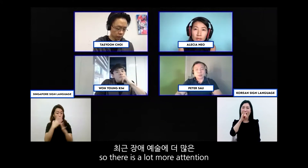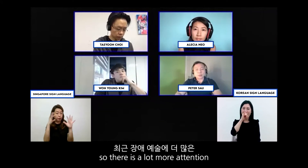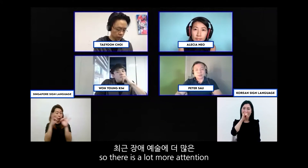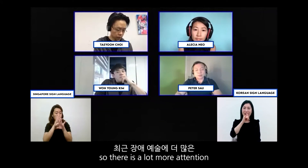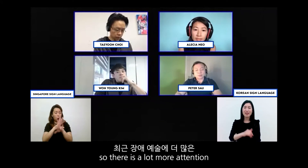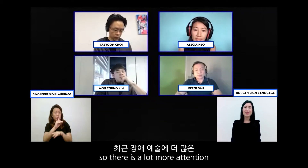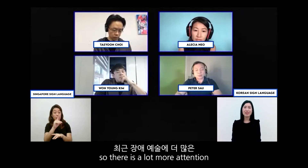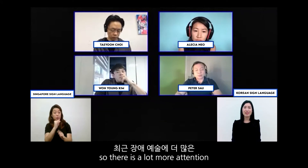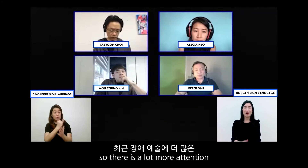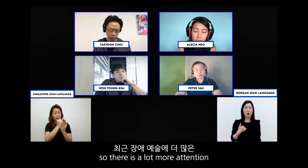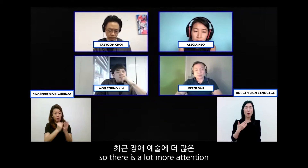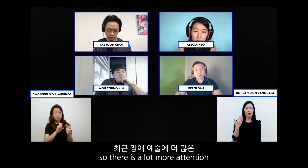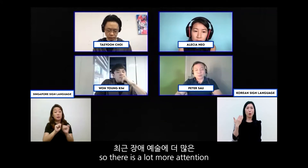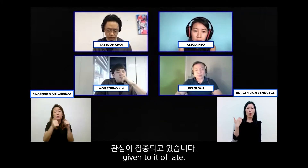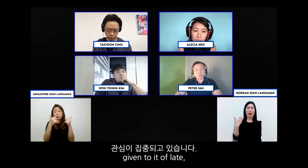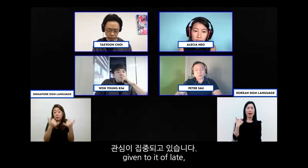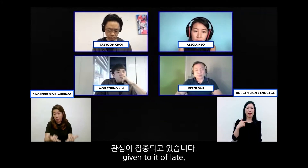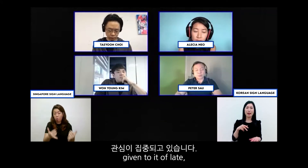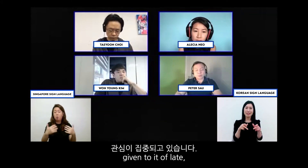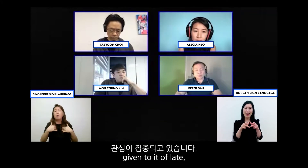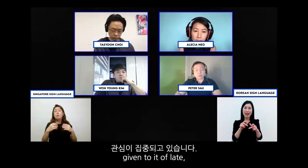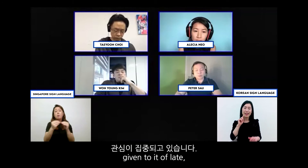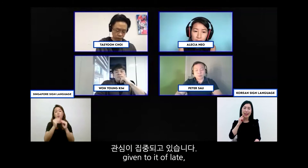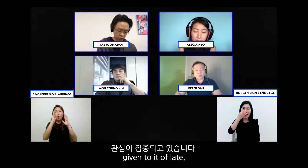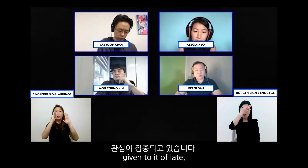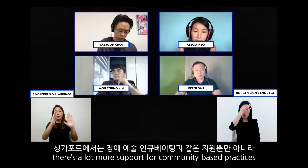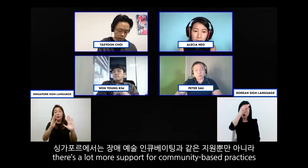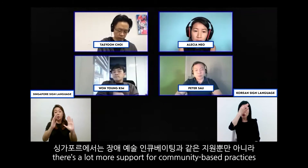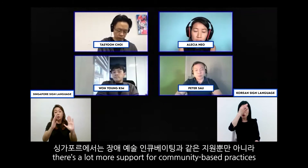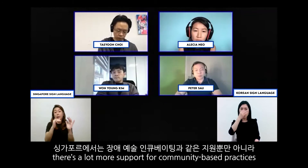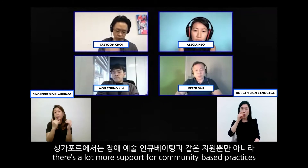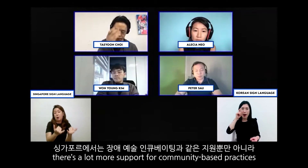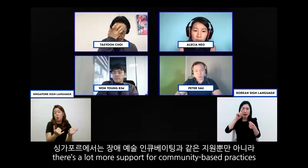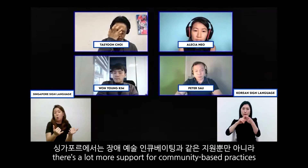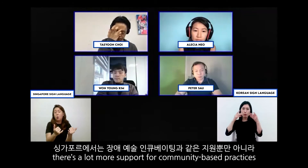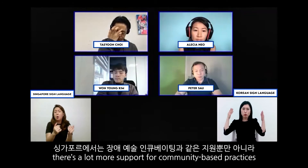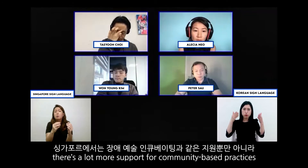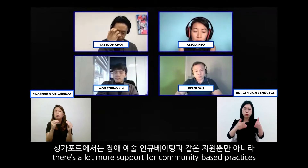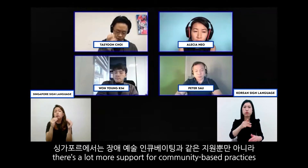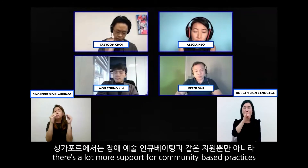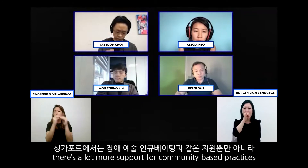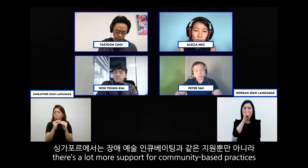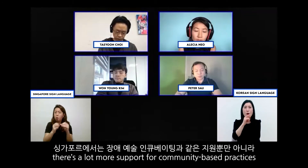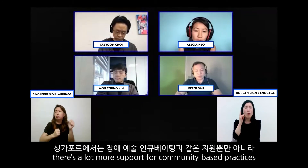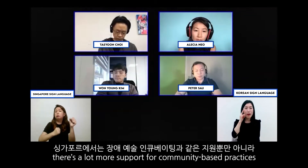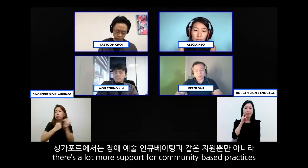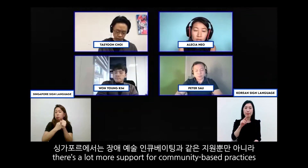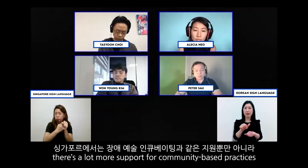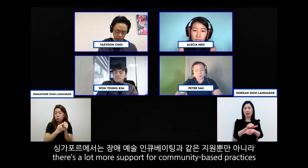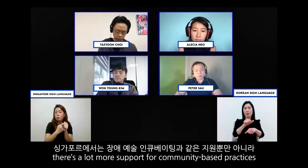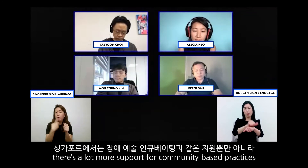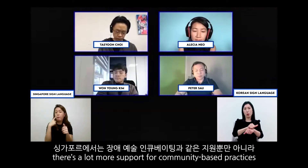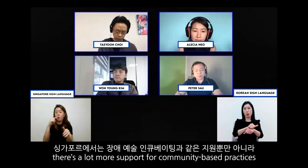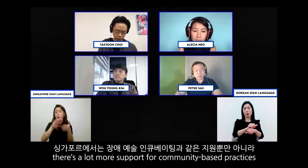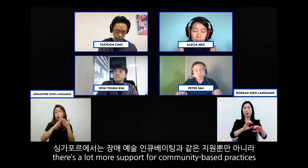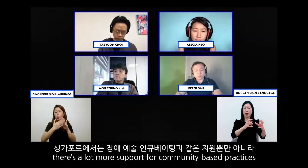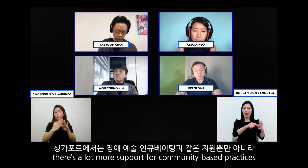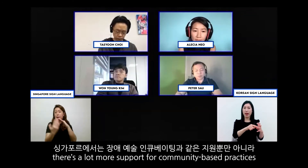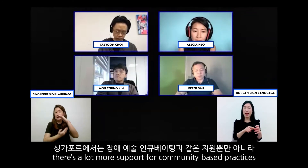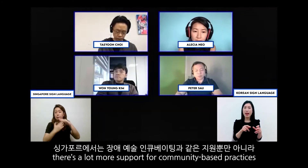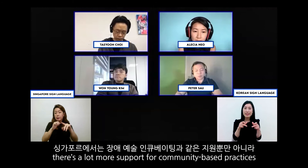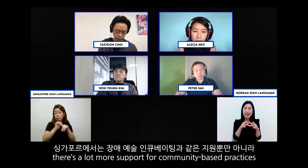more attention given to it of late. There's a lot more support for